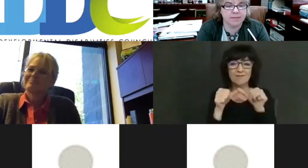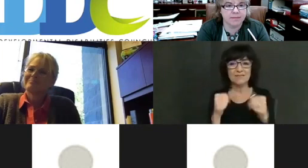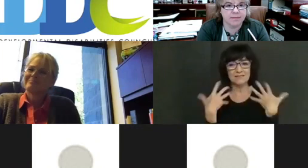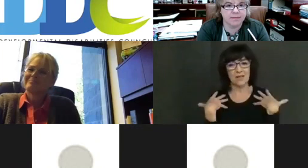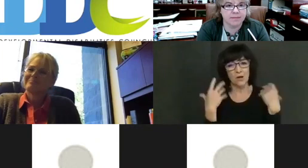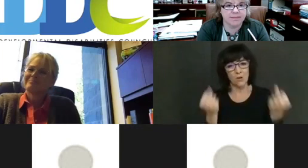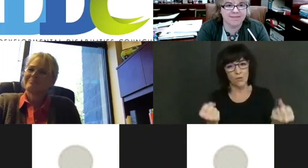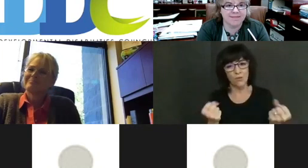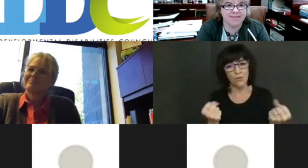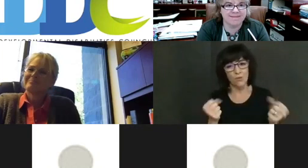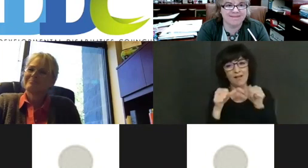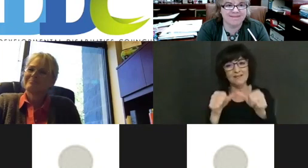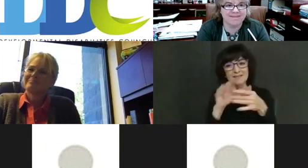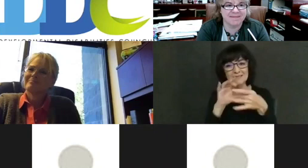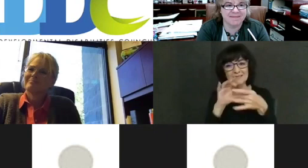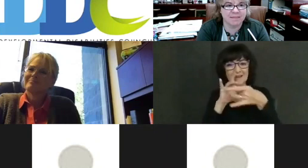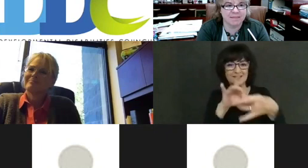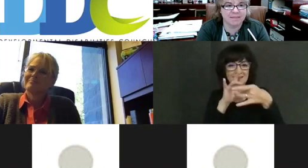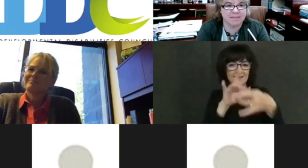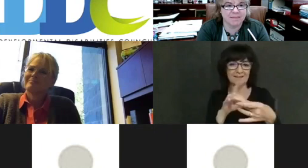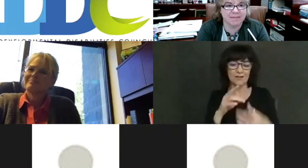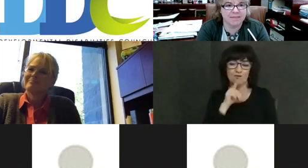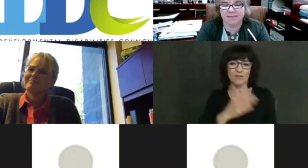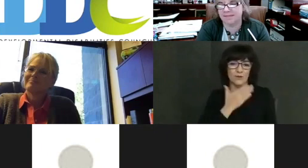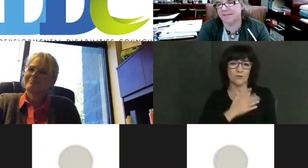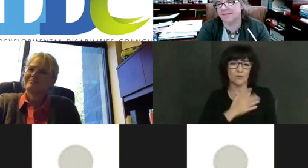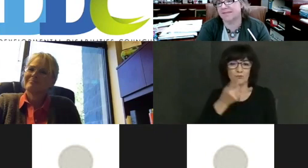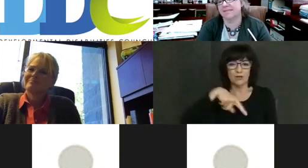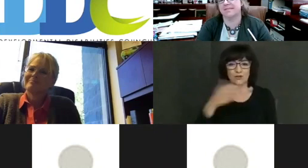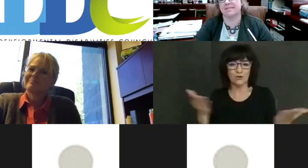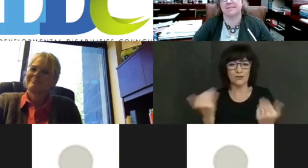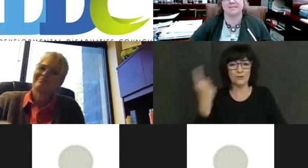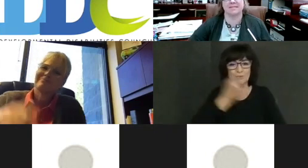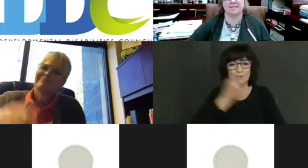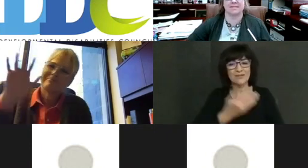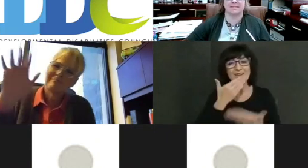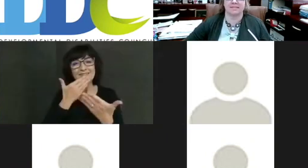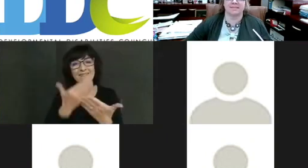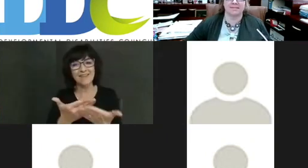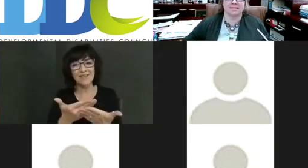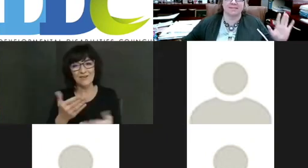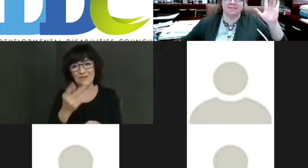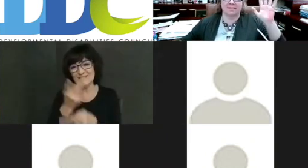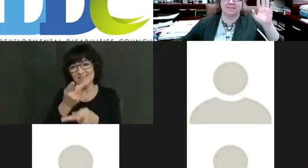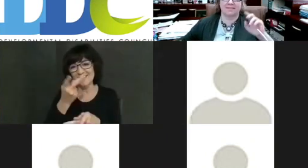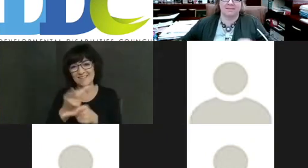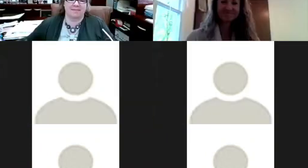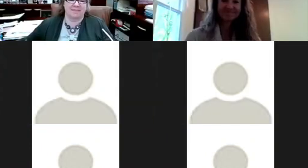connected. I really appreciate you being here today. Take care, everybody. Bye-bye.